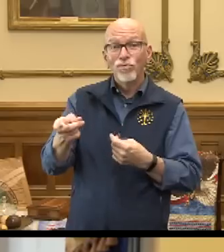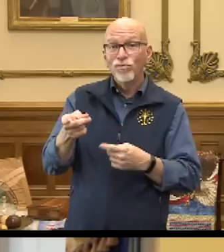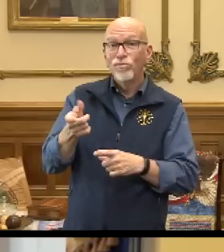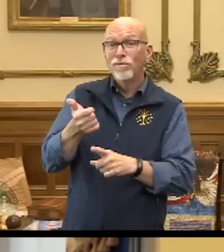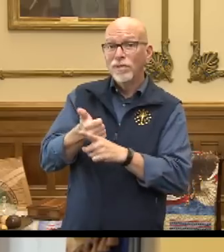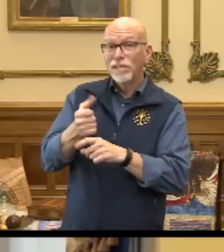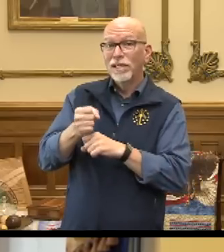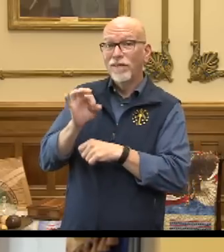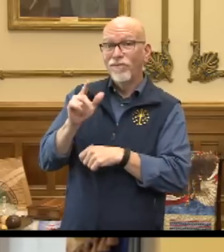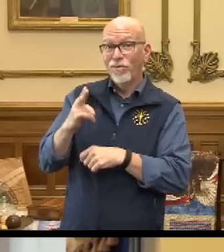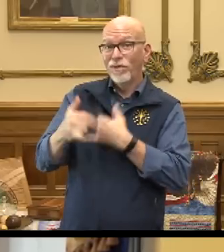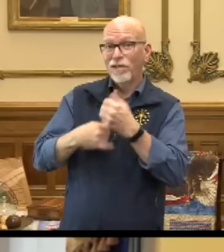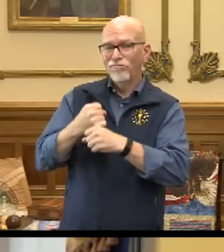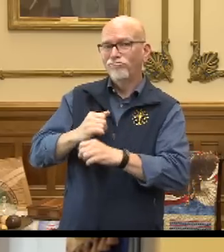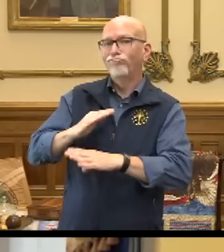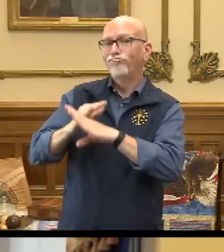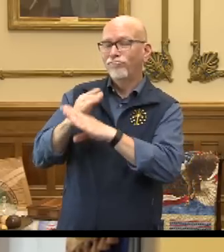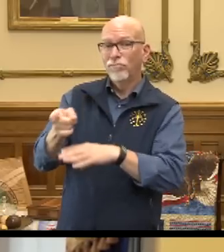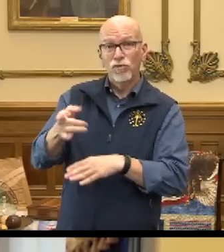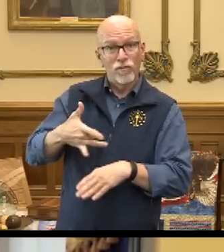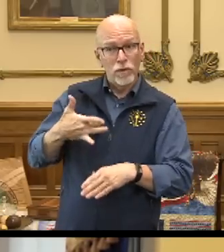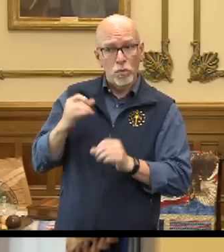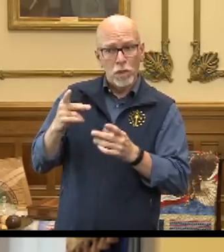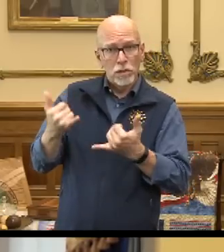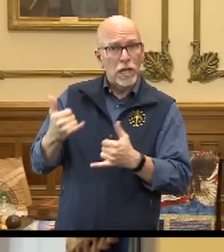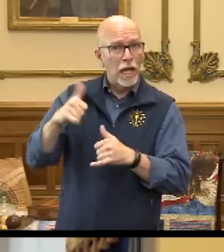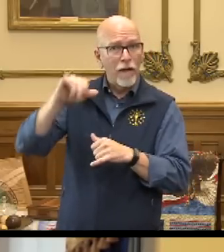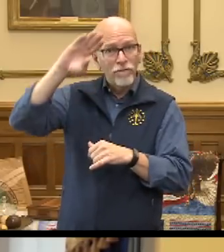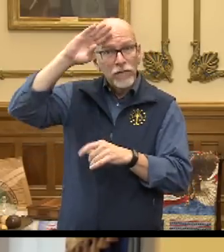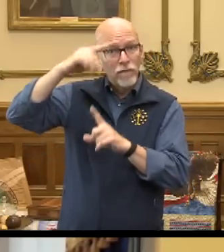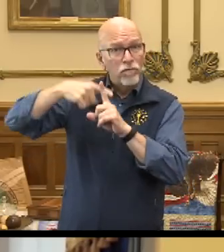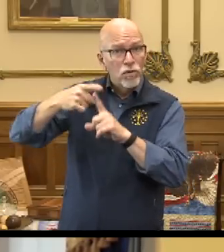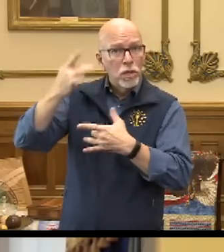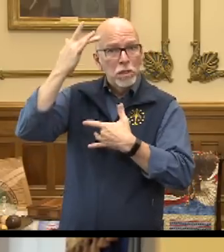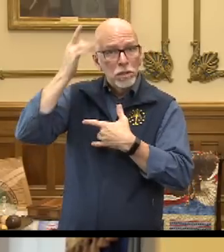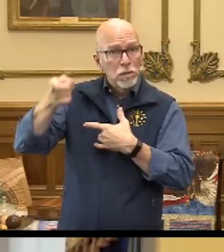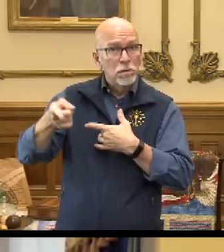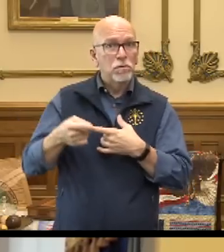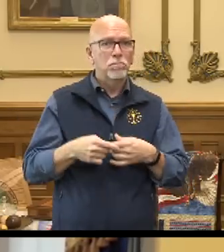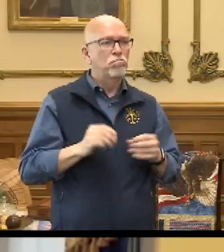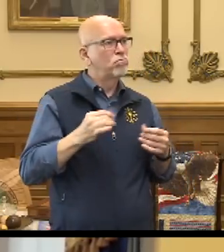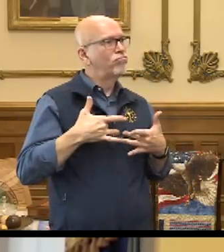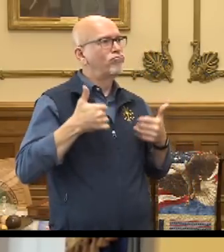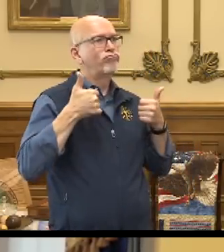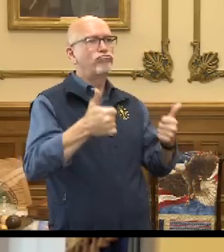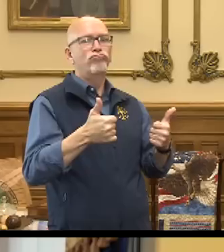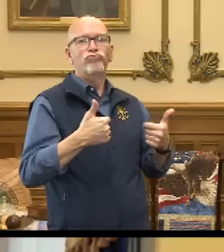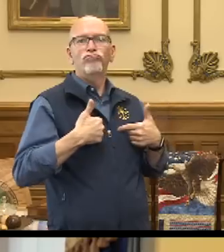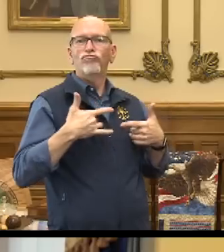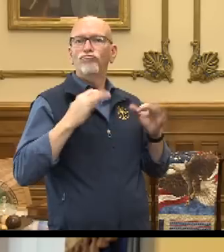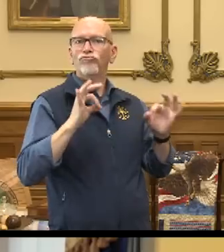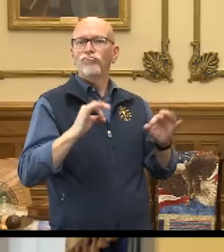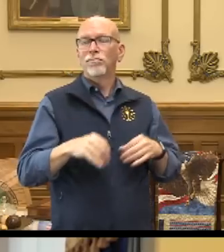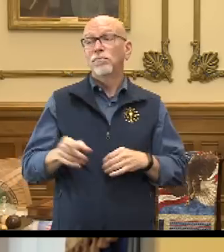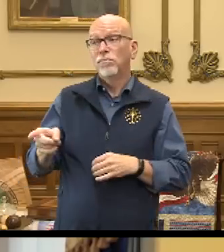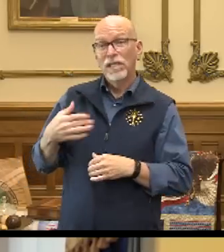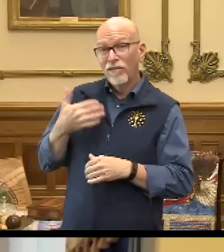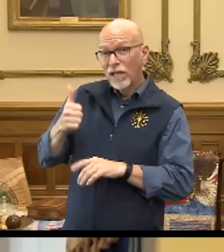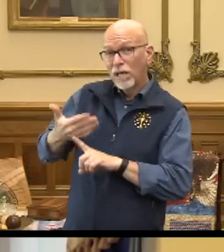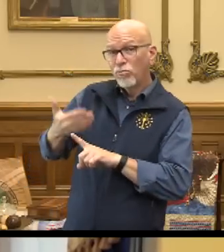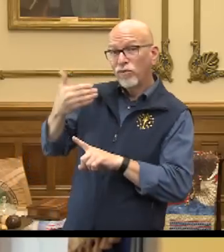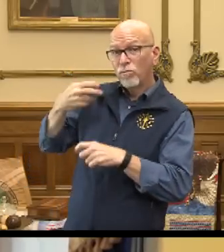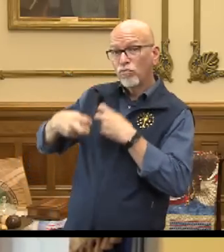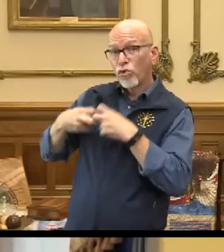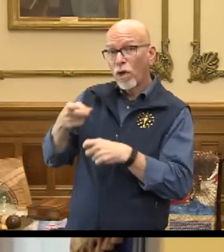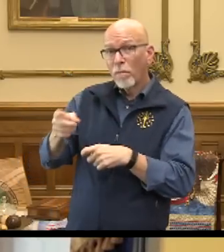getting the flu this season. Are you feeling well today? Any fever, any illness, any sickness? Feel fantastic today. Great. And any previous